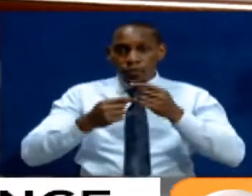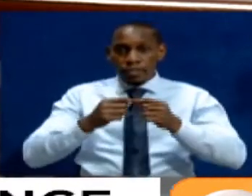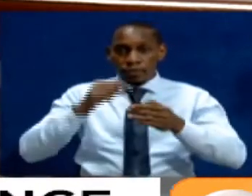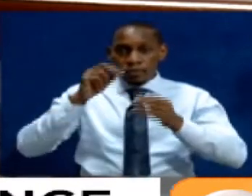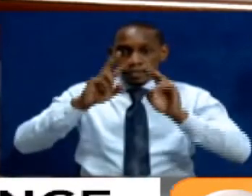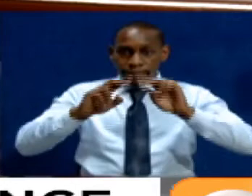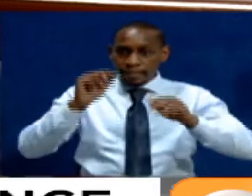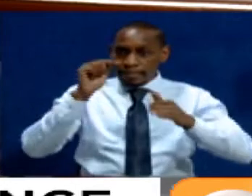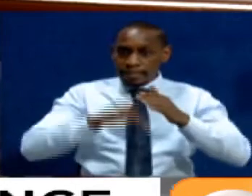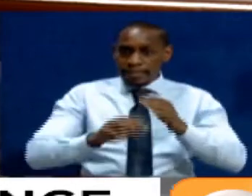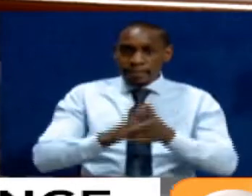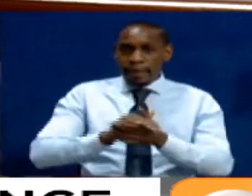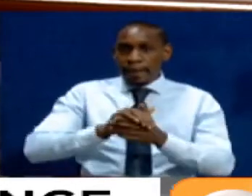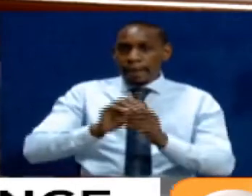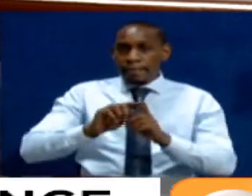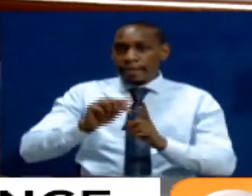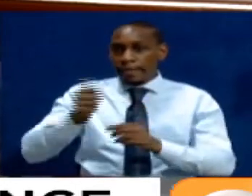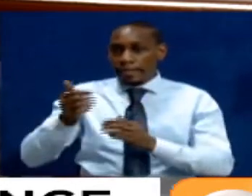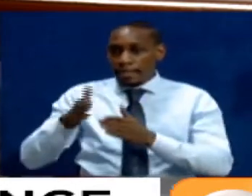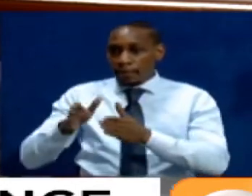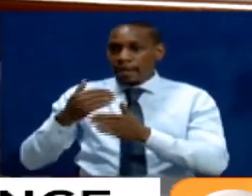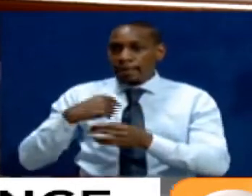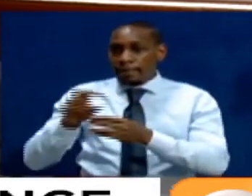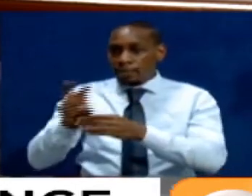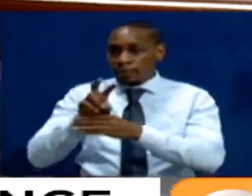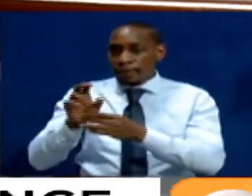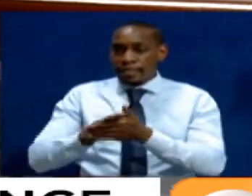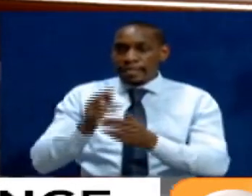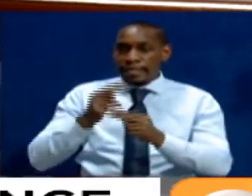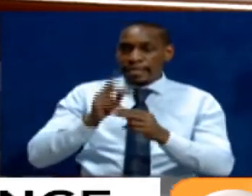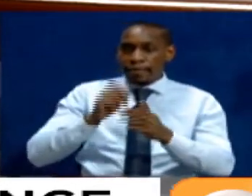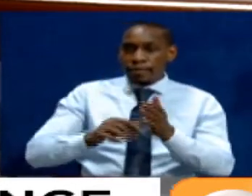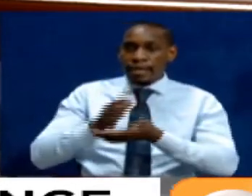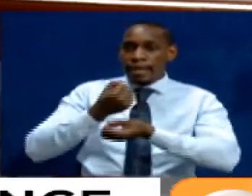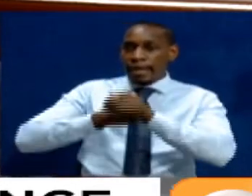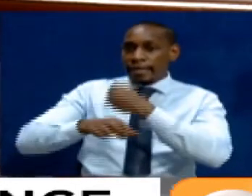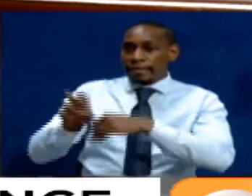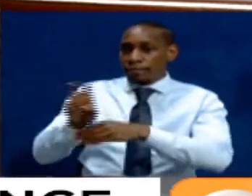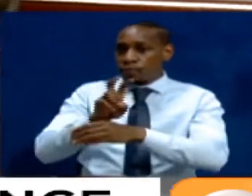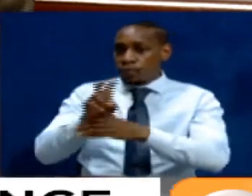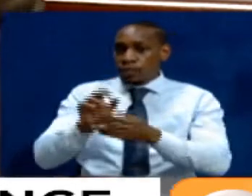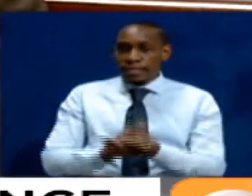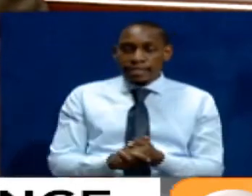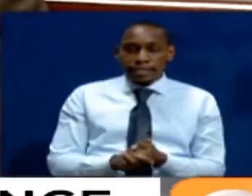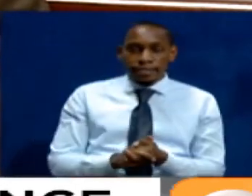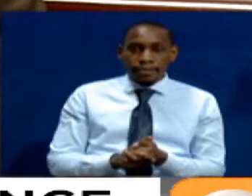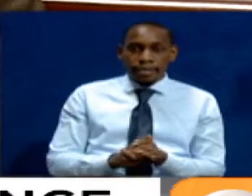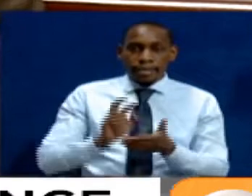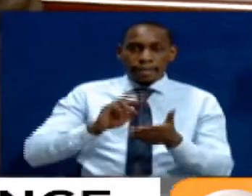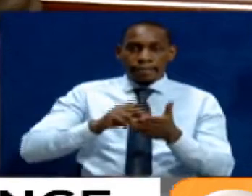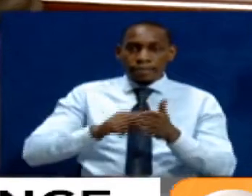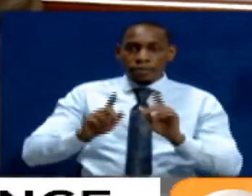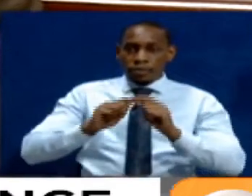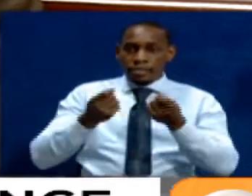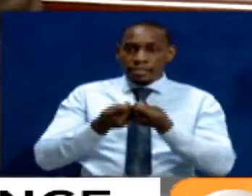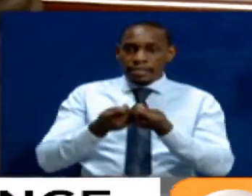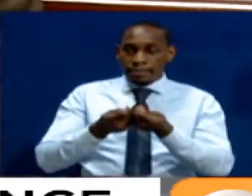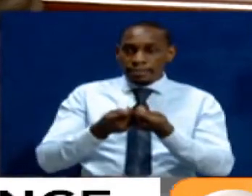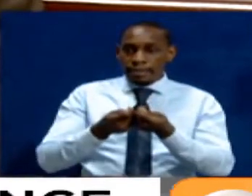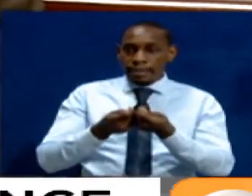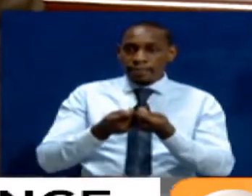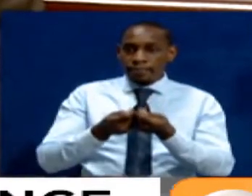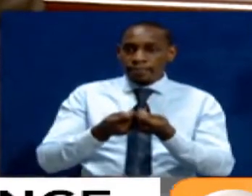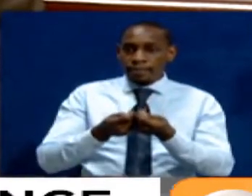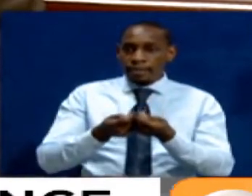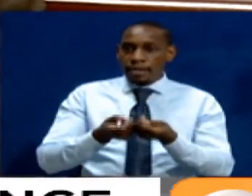further investigations. But there's another way of doing the surveillance, what we call active surveillance. This one, the team from Pharmacy and Poisons